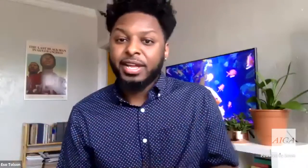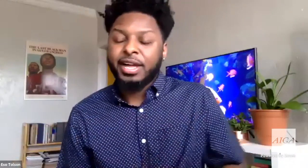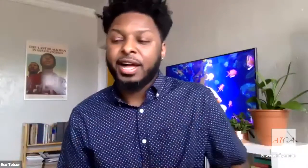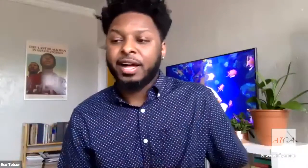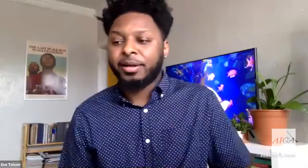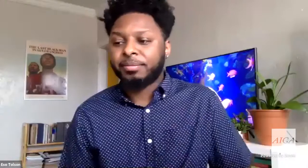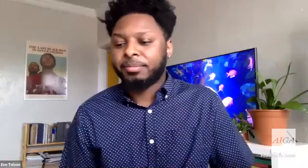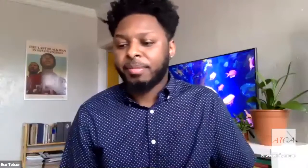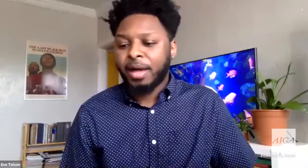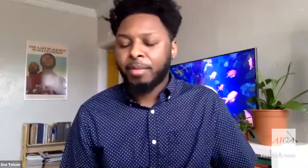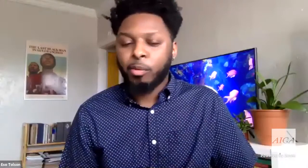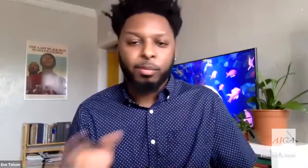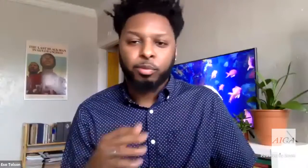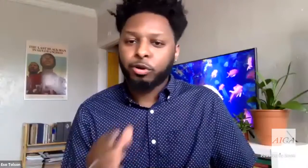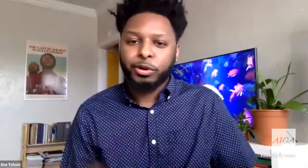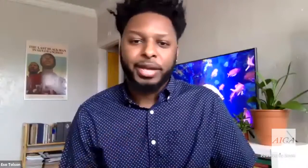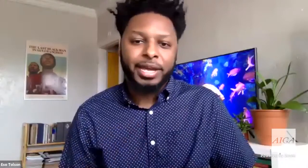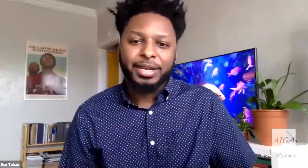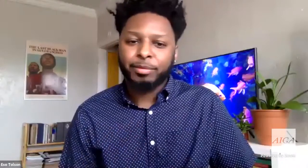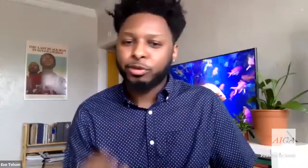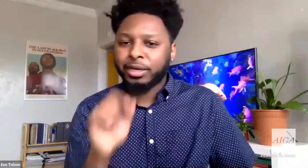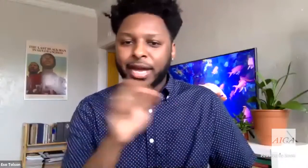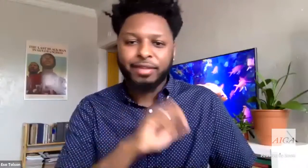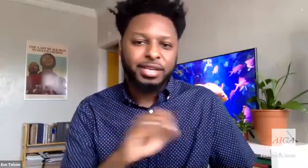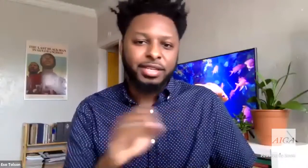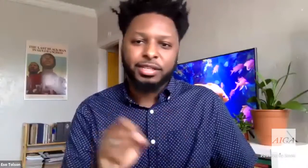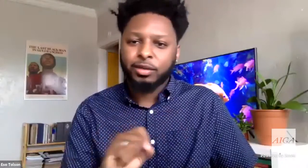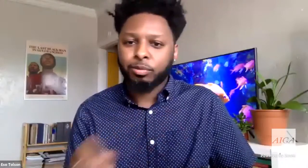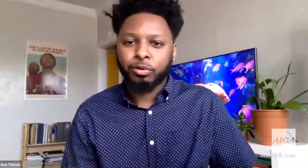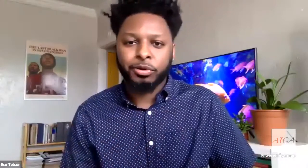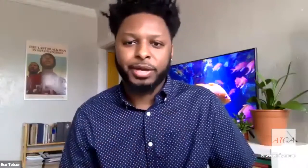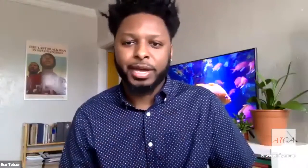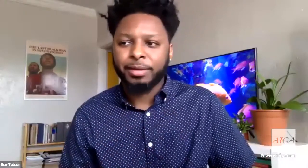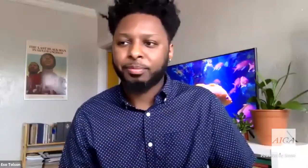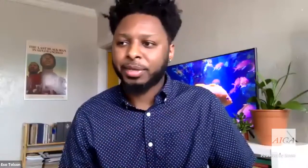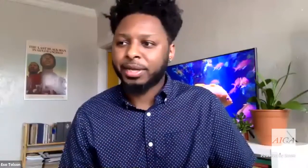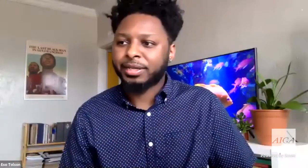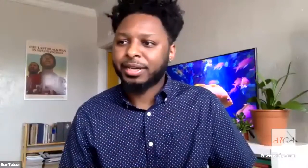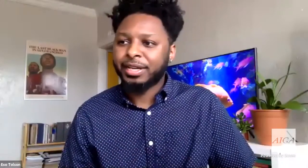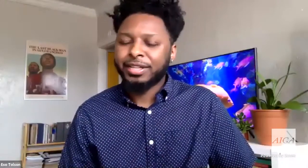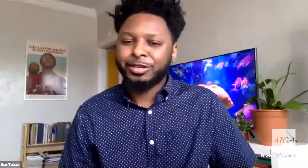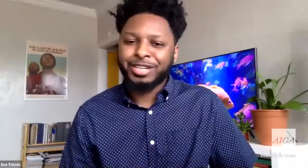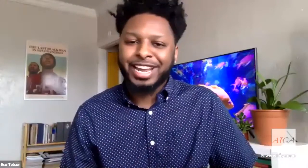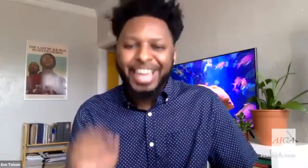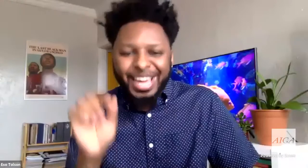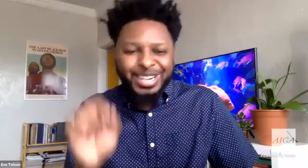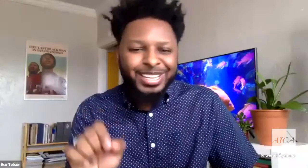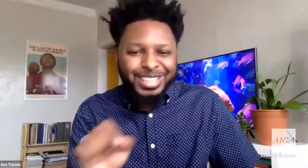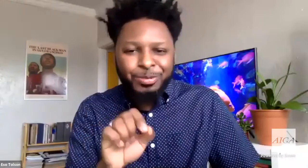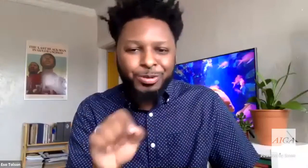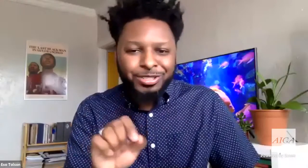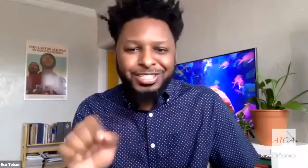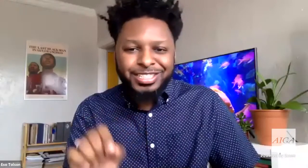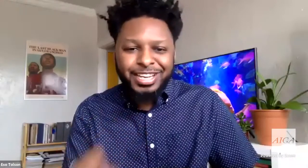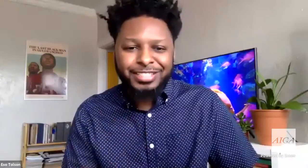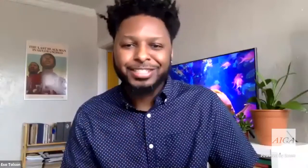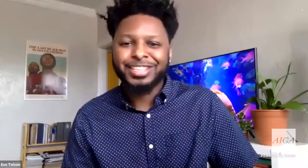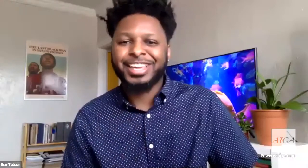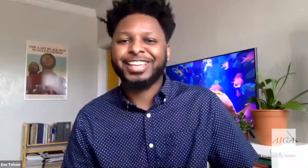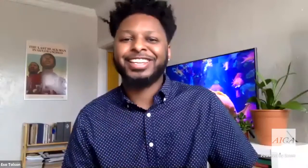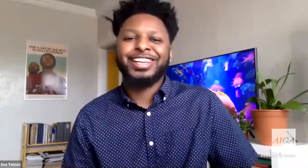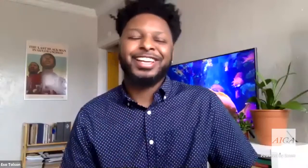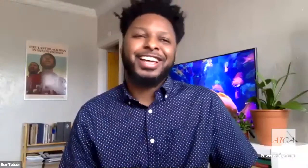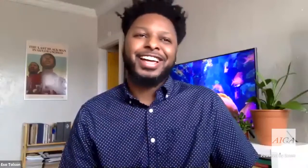have. I'm on Procreate, and I'm doing a lot of sketching on Procreate, but there's a lot of editing that I'm doing to the